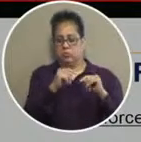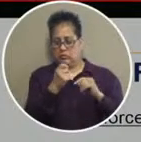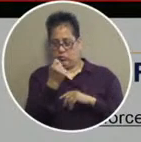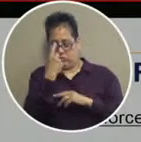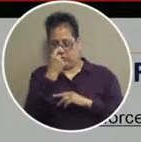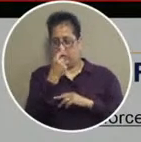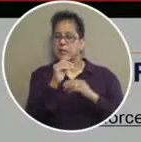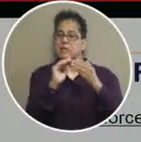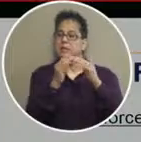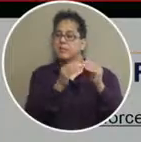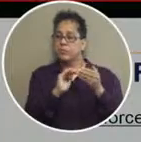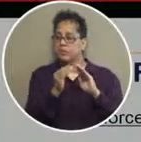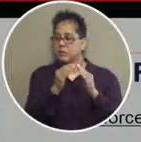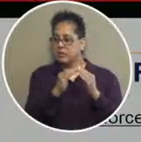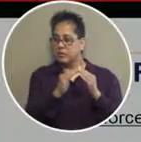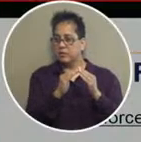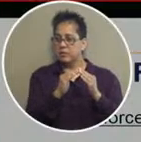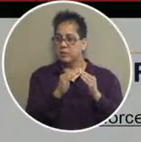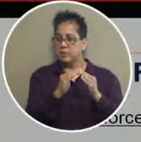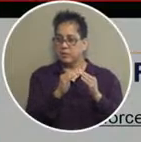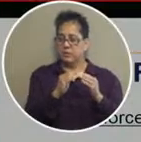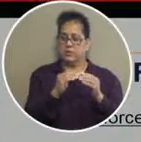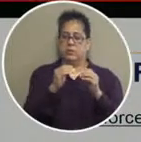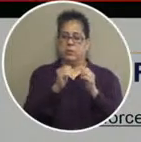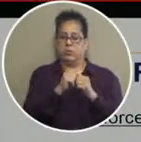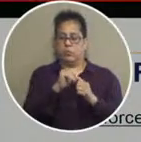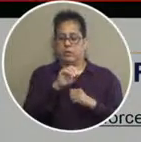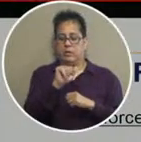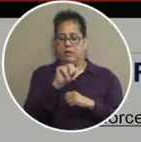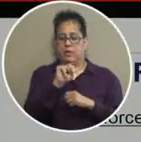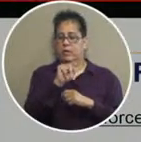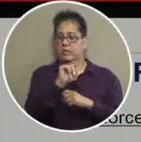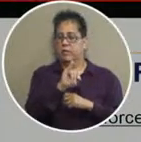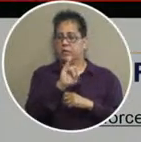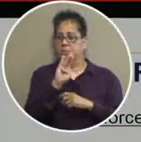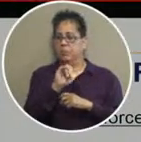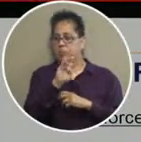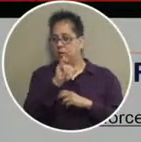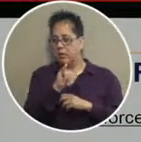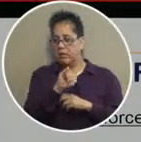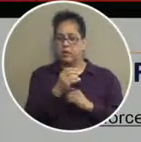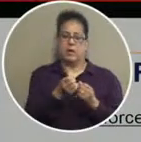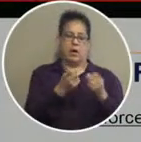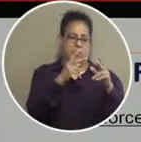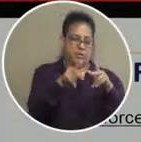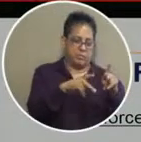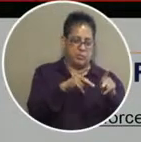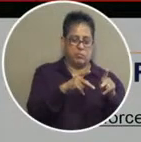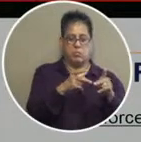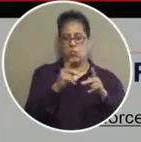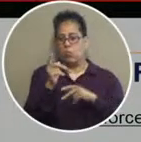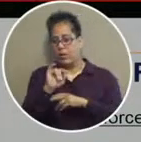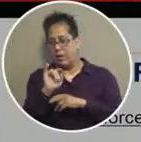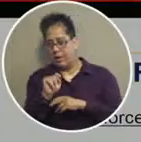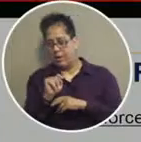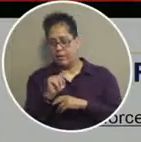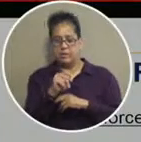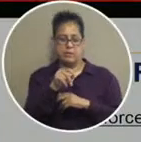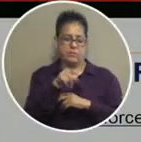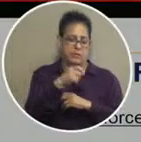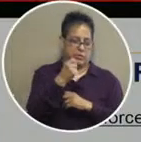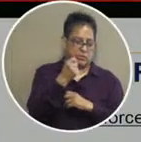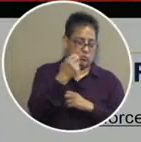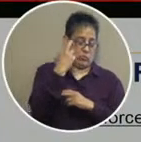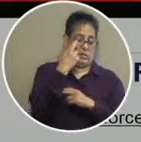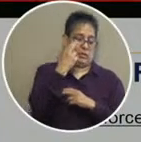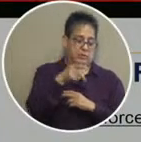we are as a community with the antibody testing, where we are, how many people does it look like, whether they realized it or